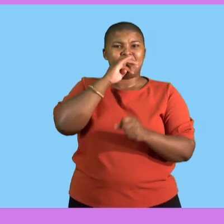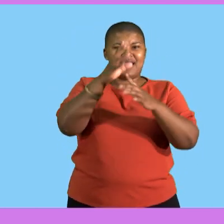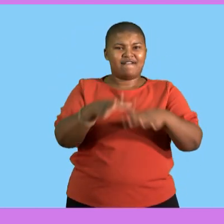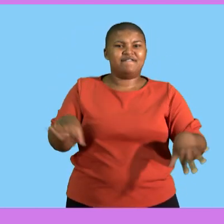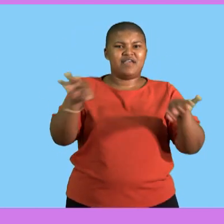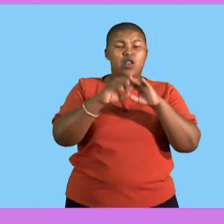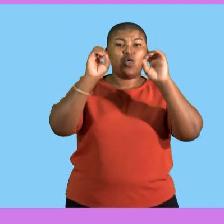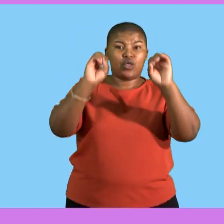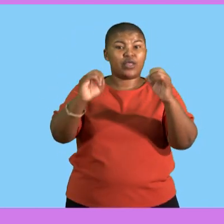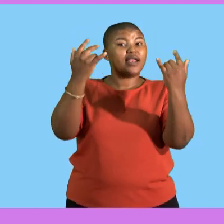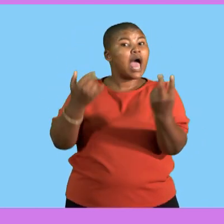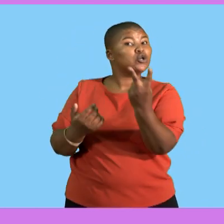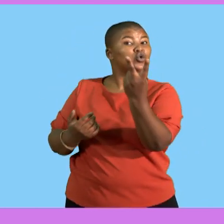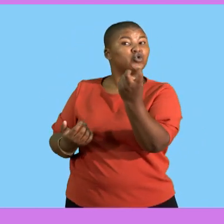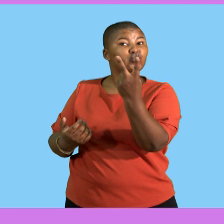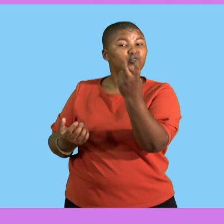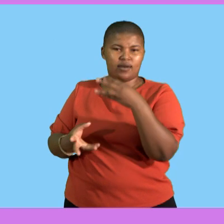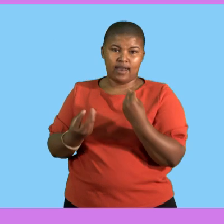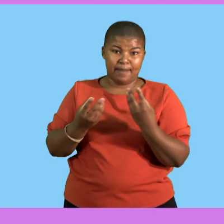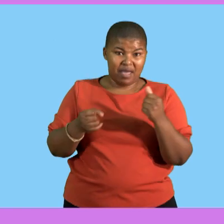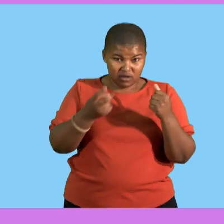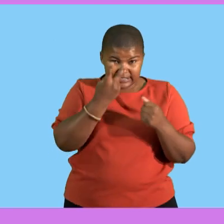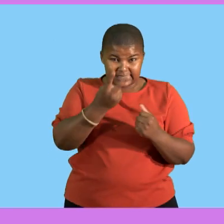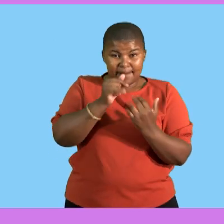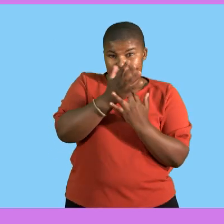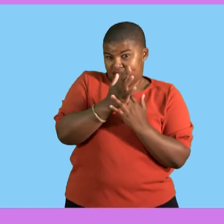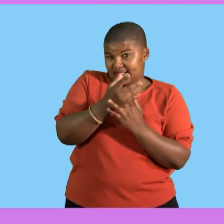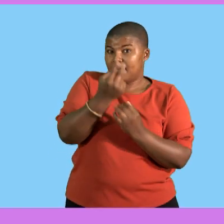take these 2 because they are the ones that are in between.